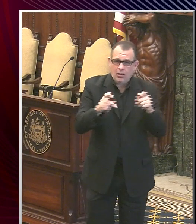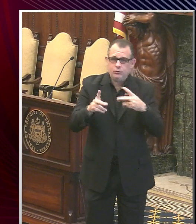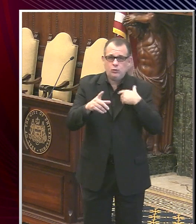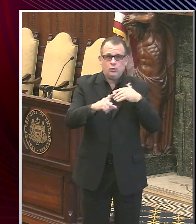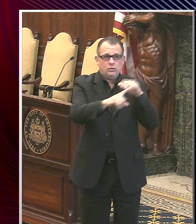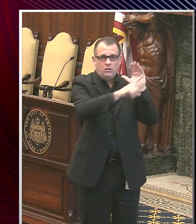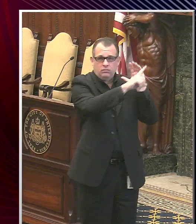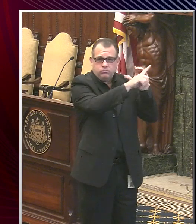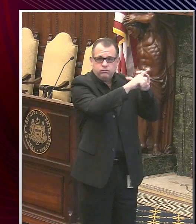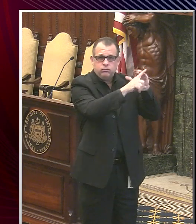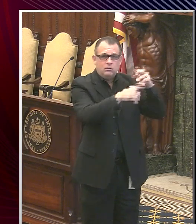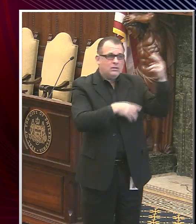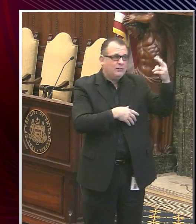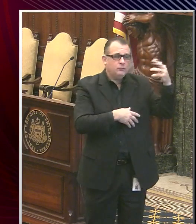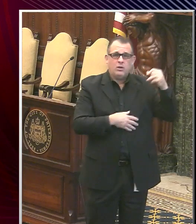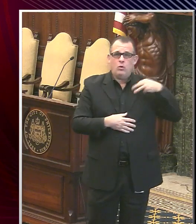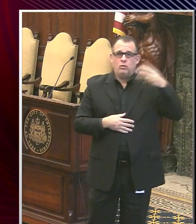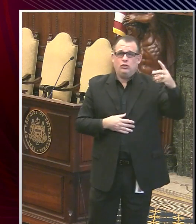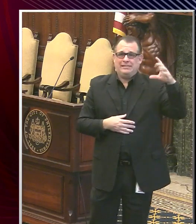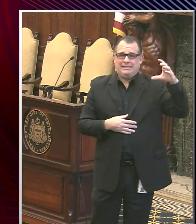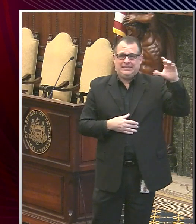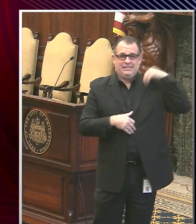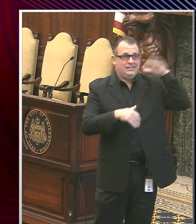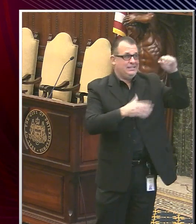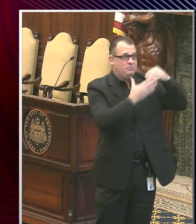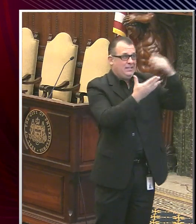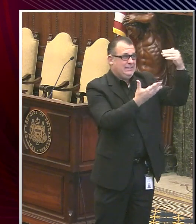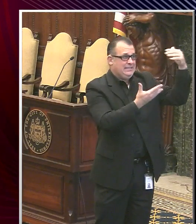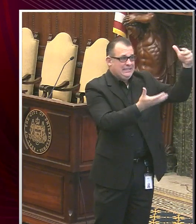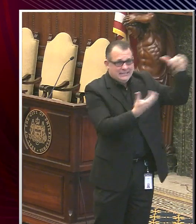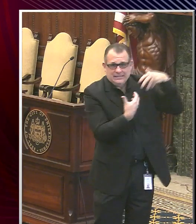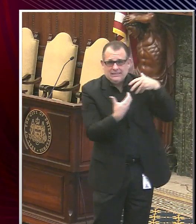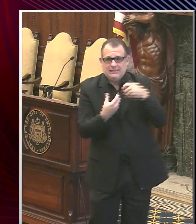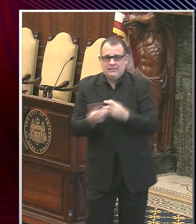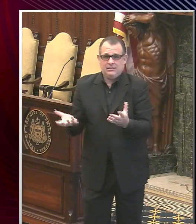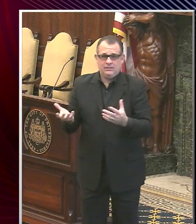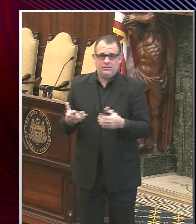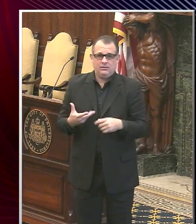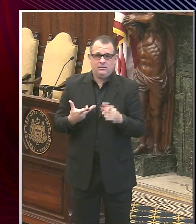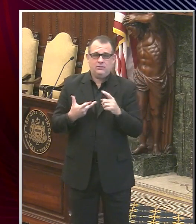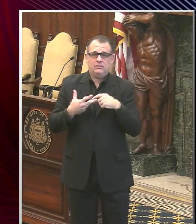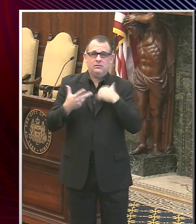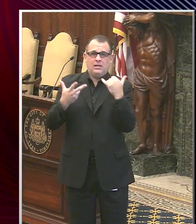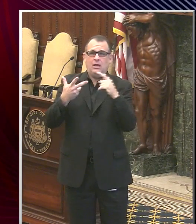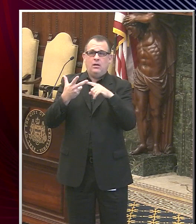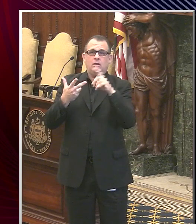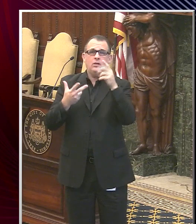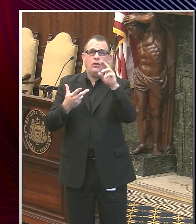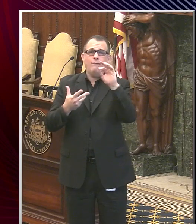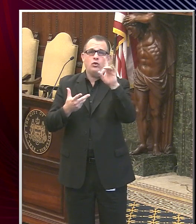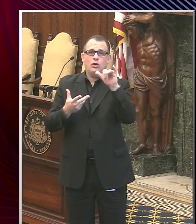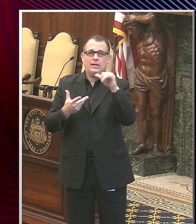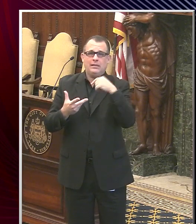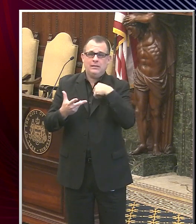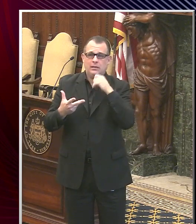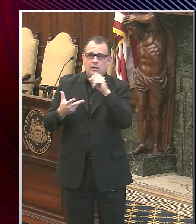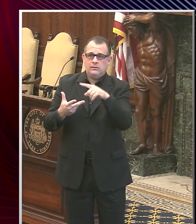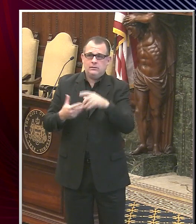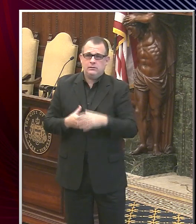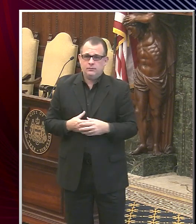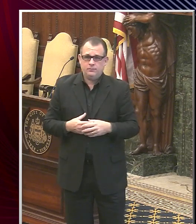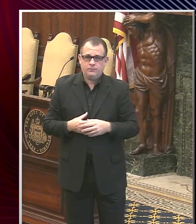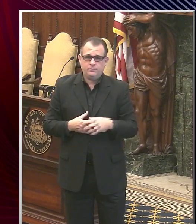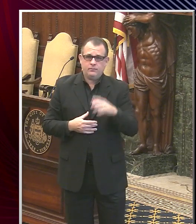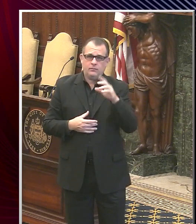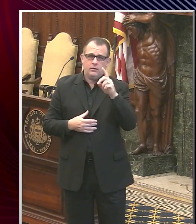money. Thank you. I have two quick questions for Dr. Farley, please. Dr. Farley,